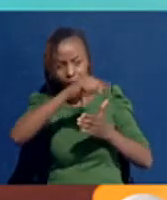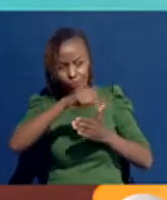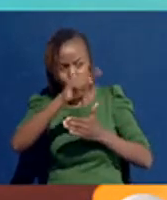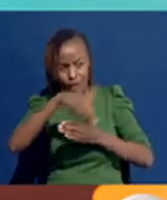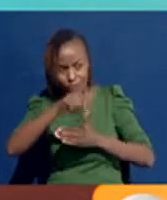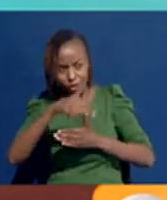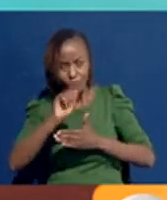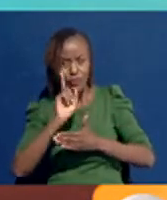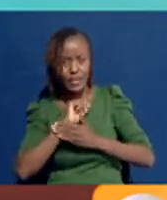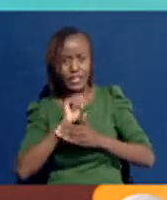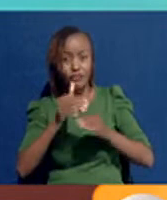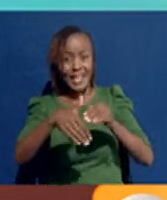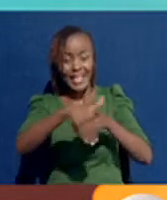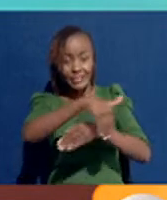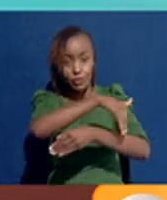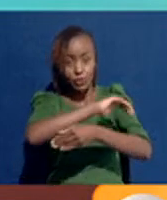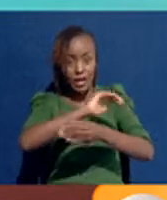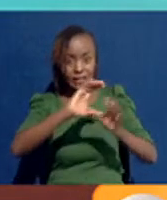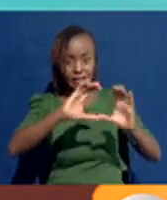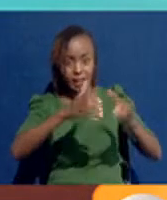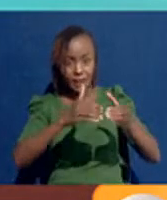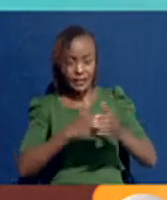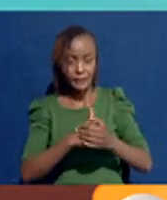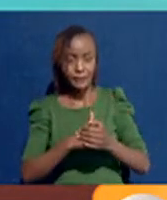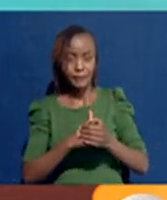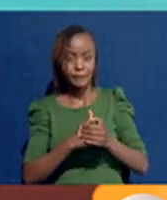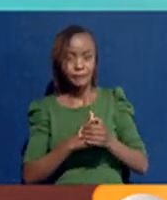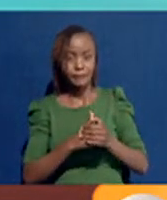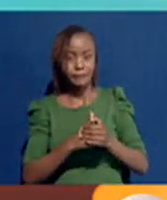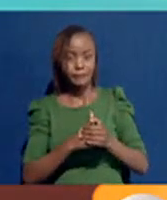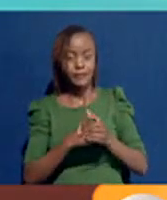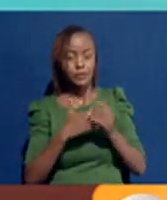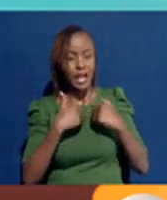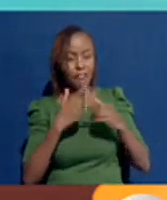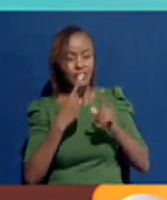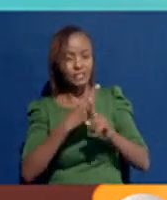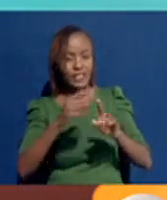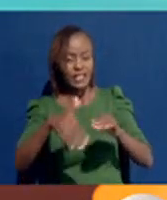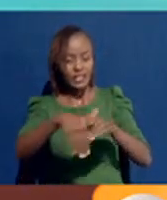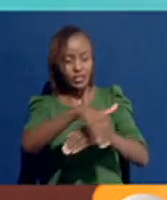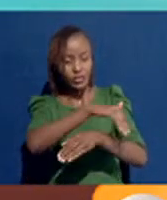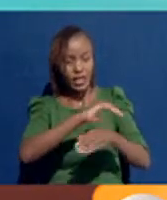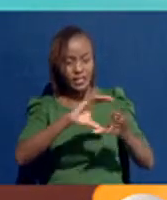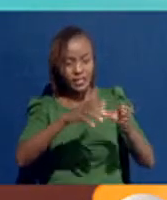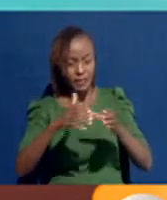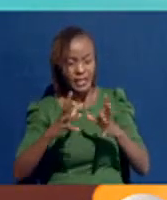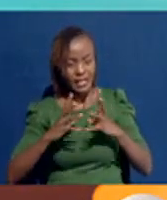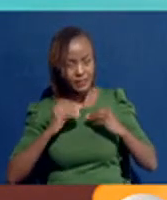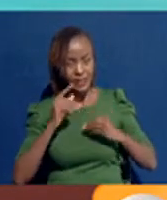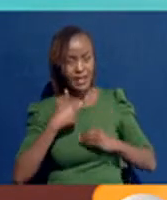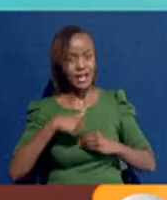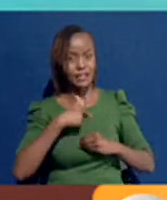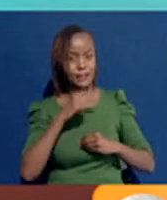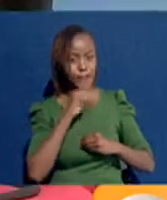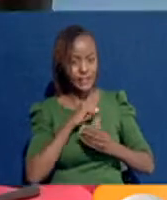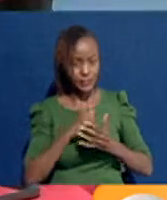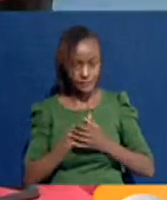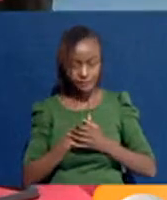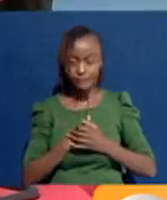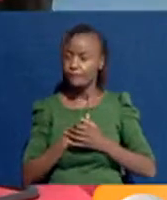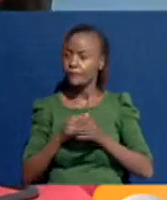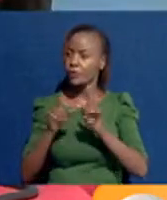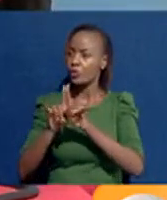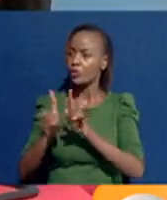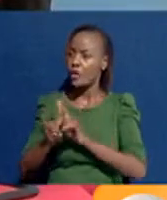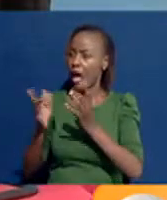now employed two care managers who are liaison officers between the insurance and the hospital itself. Mm. Yes. Tell me about,